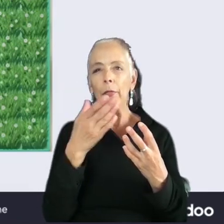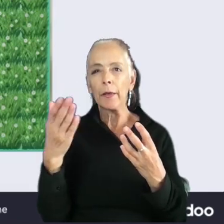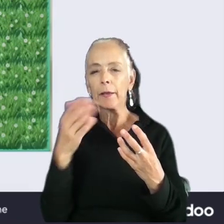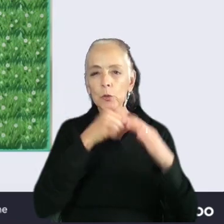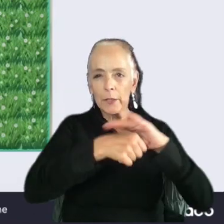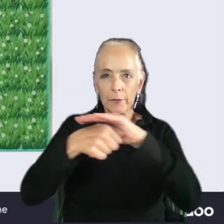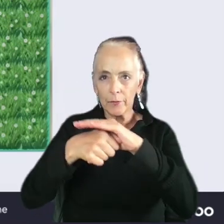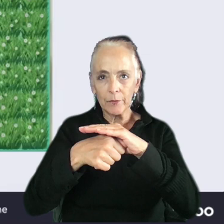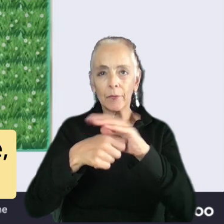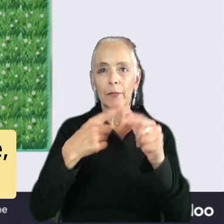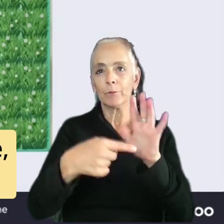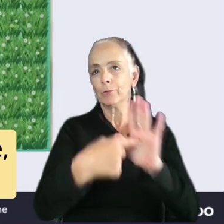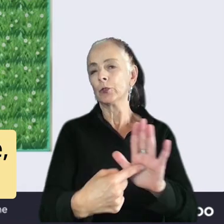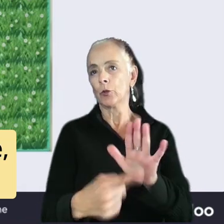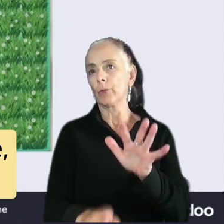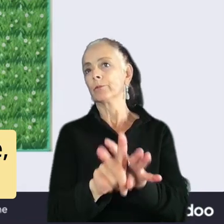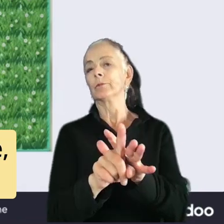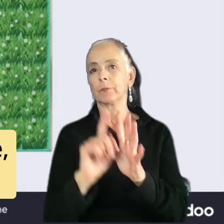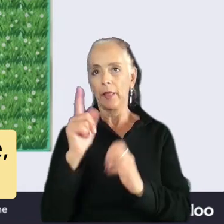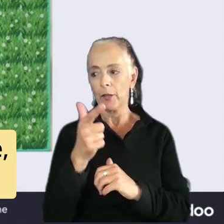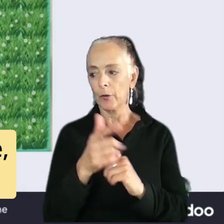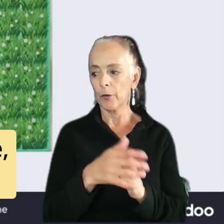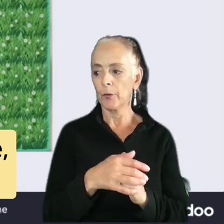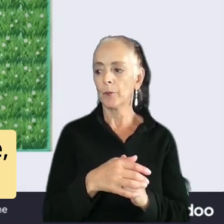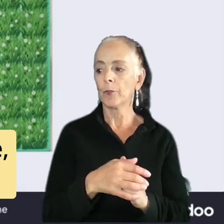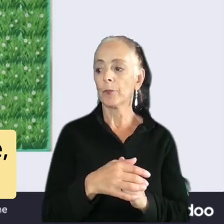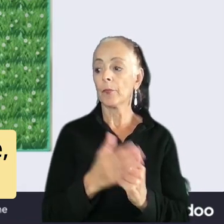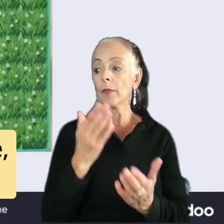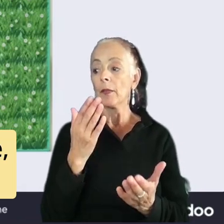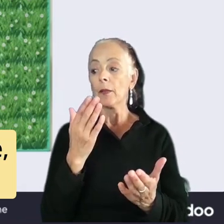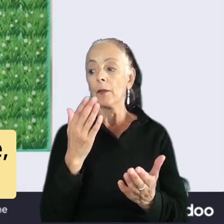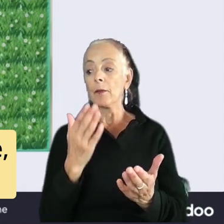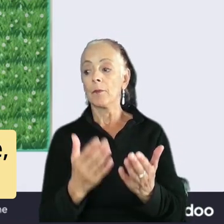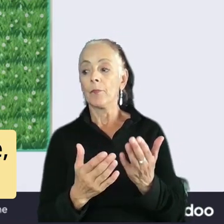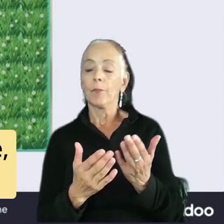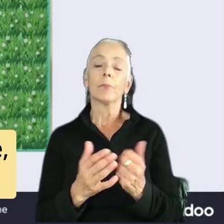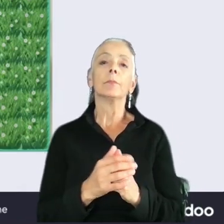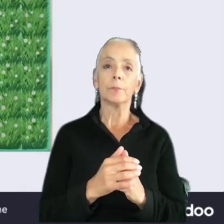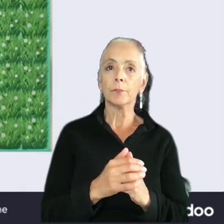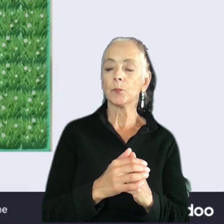them later, because even though it was not a complex feature, maybe it could be perceived as one.